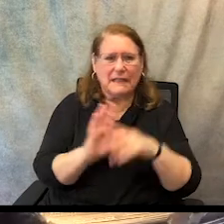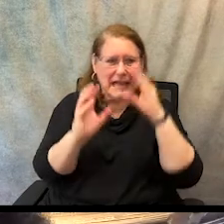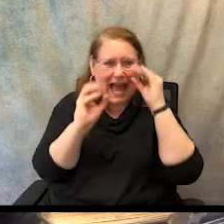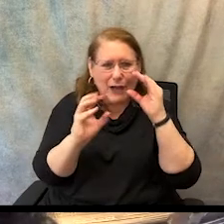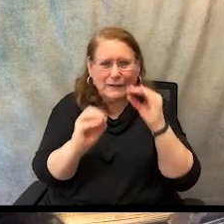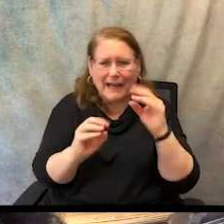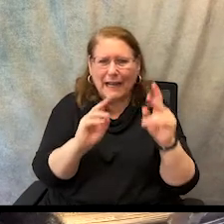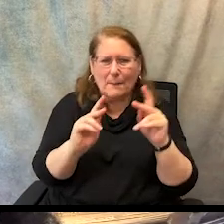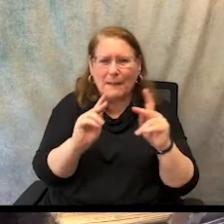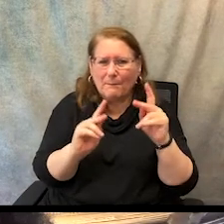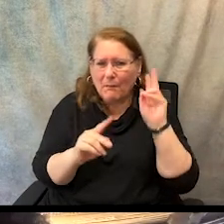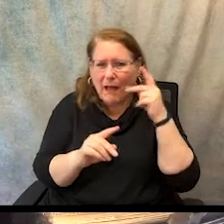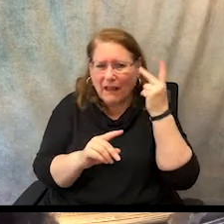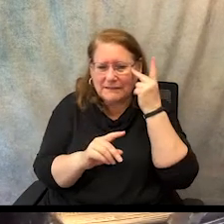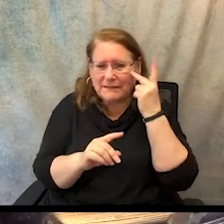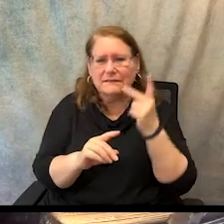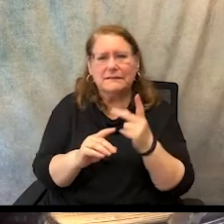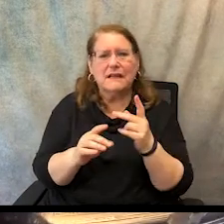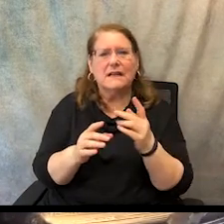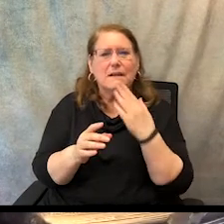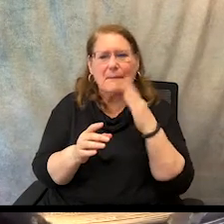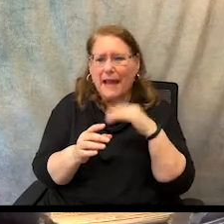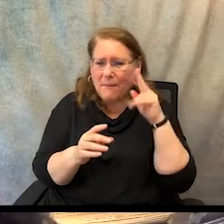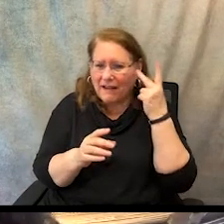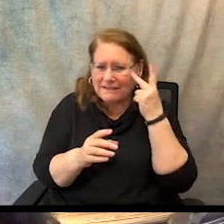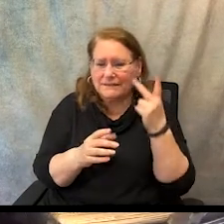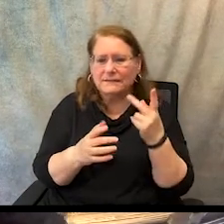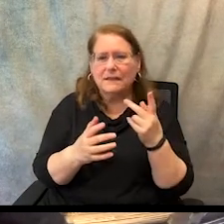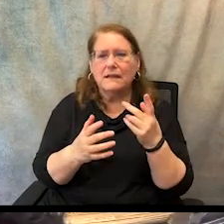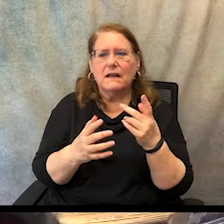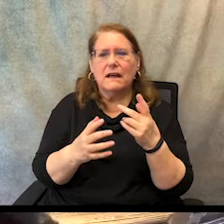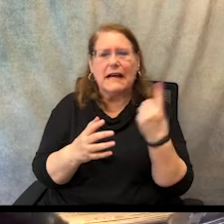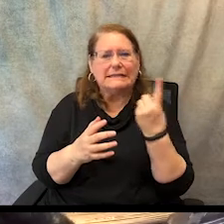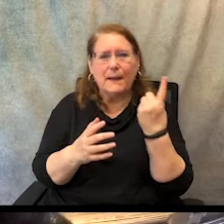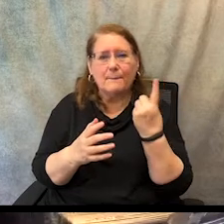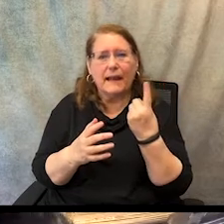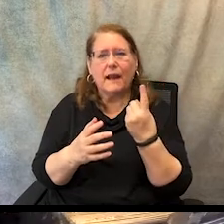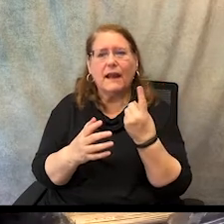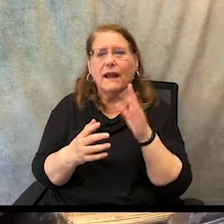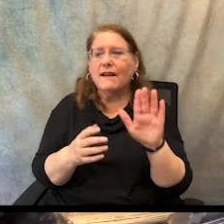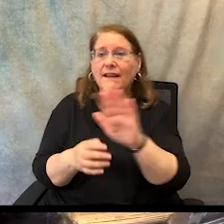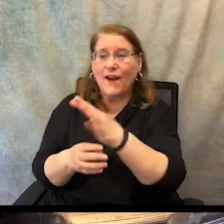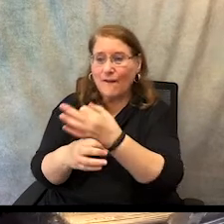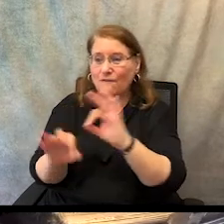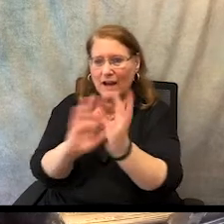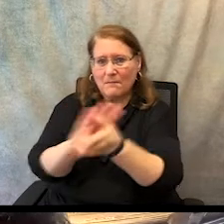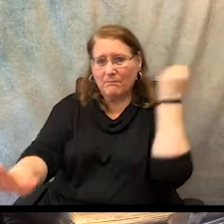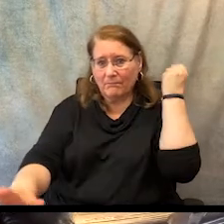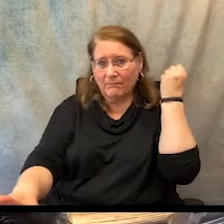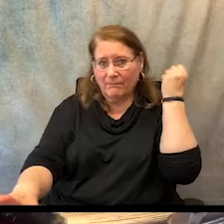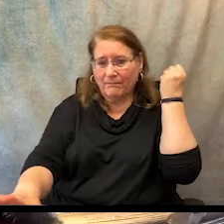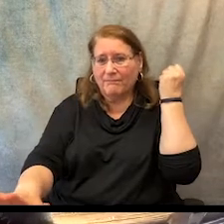somebody educating these people in politics, somebody is taking the freedom of people